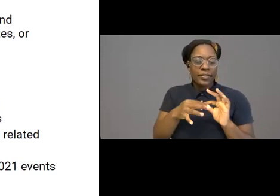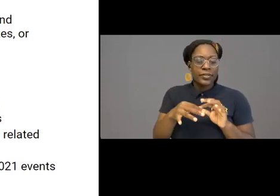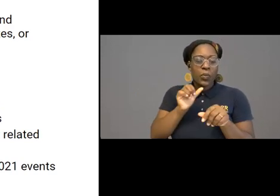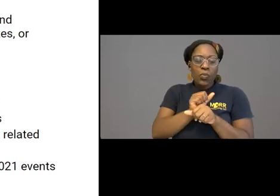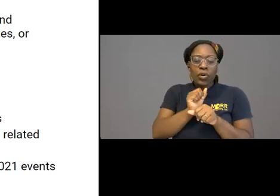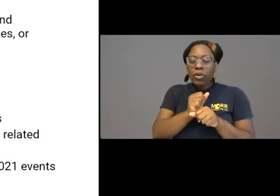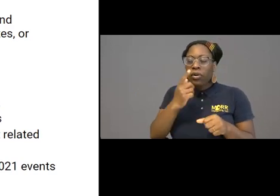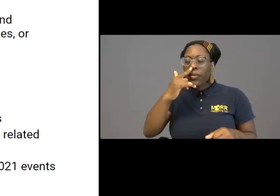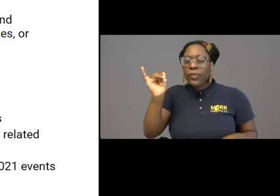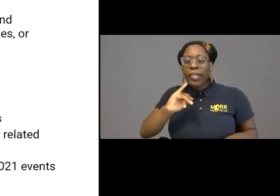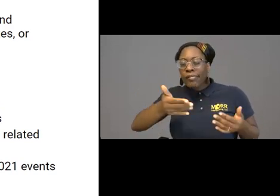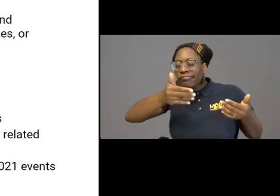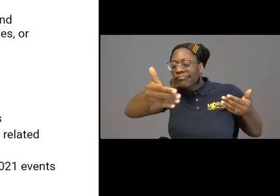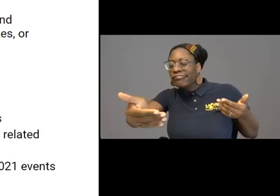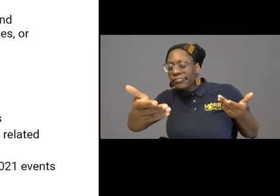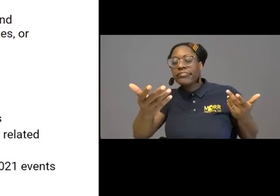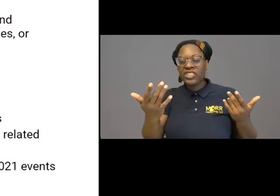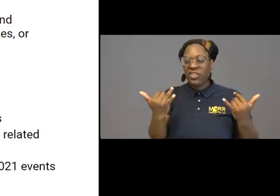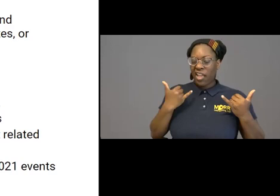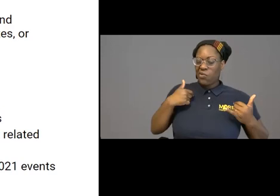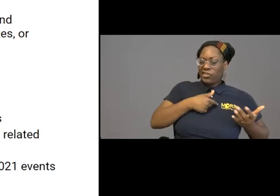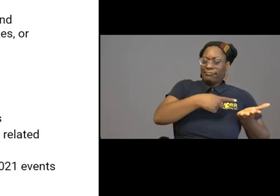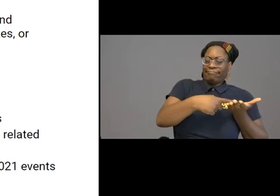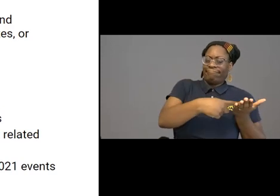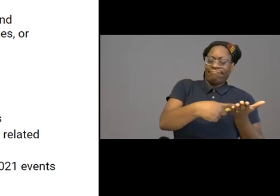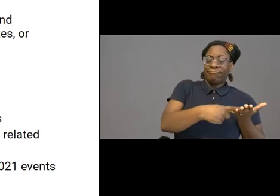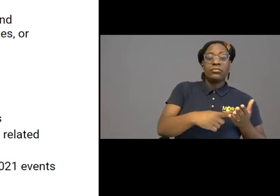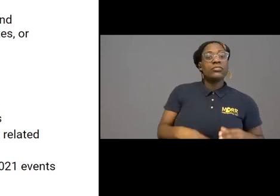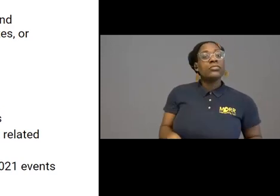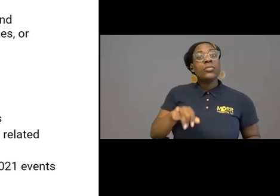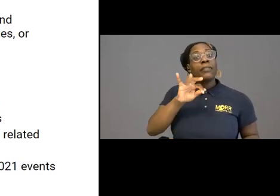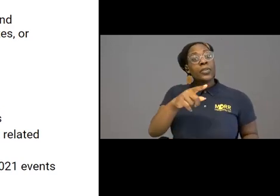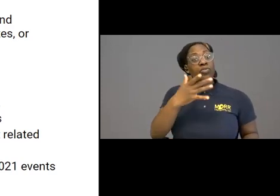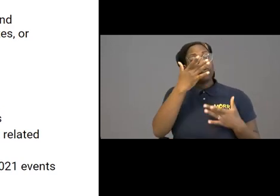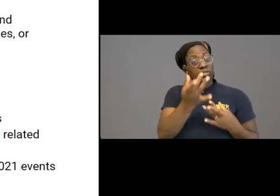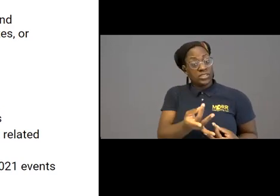in participating in liaison committee work, please do send me an email at